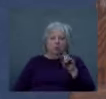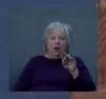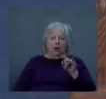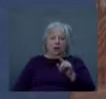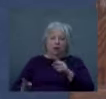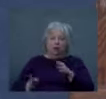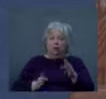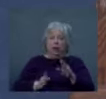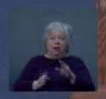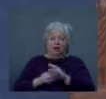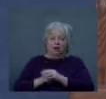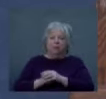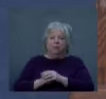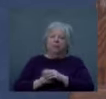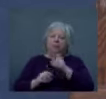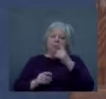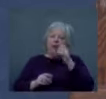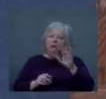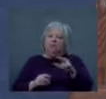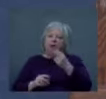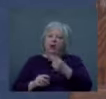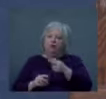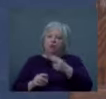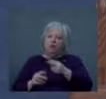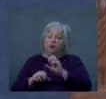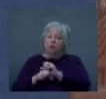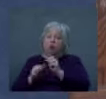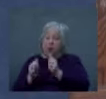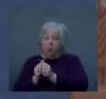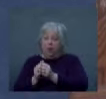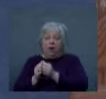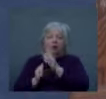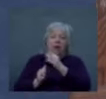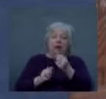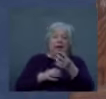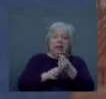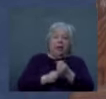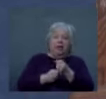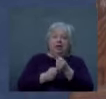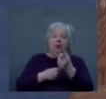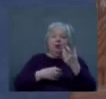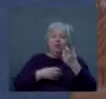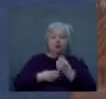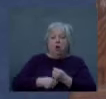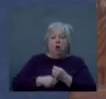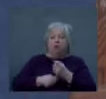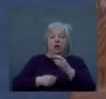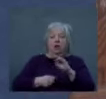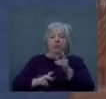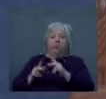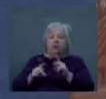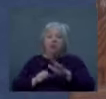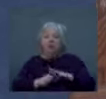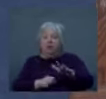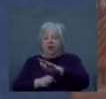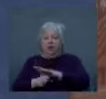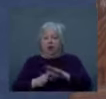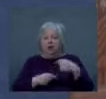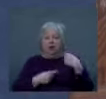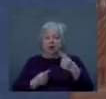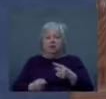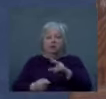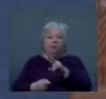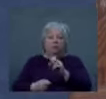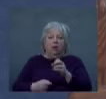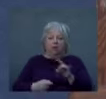of their history working with and gaining the trust of the 12th Street residents since 2008, we urge you to